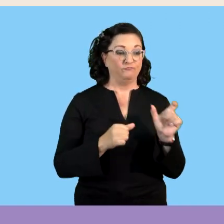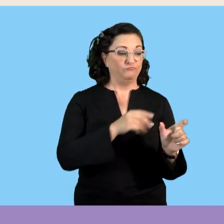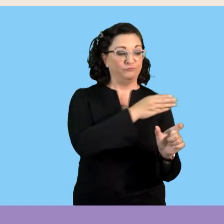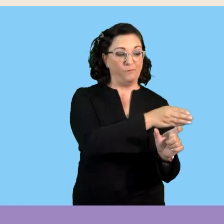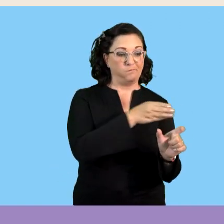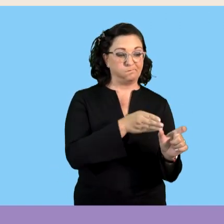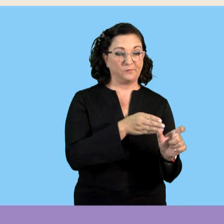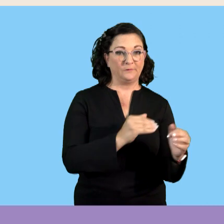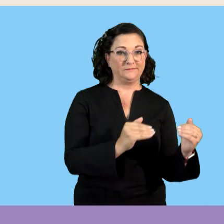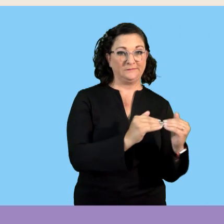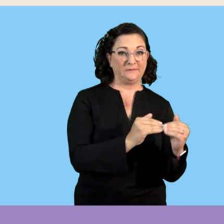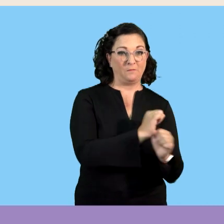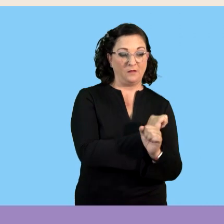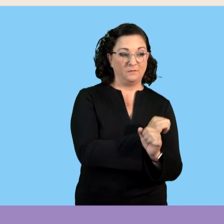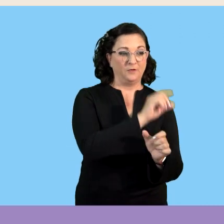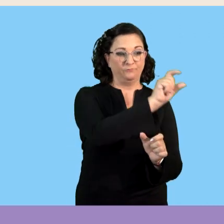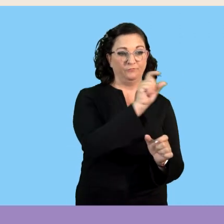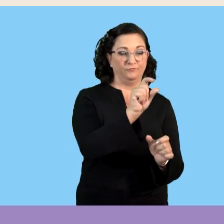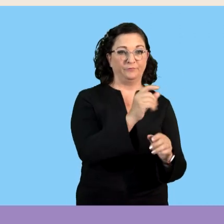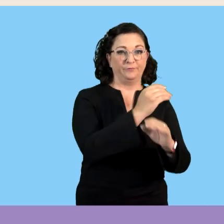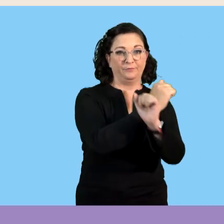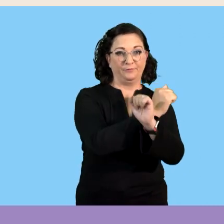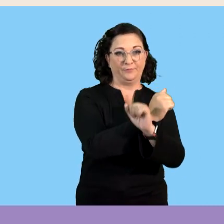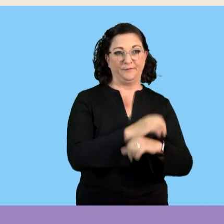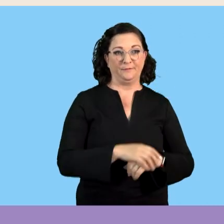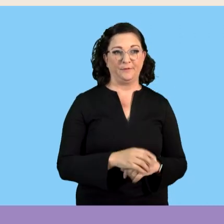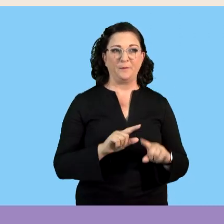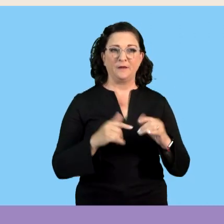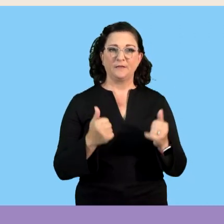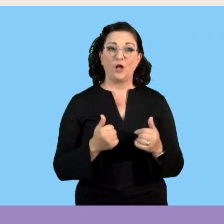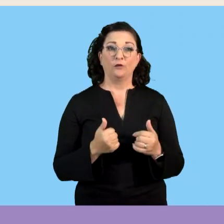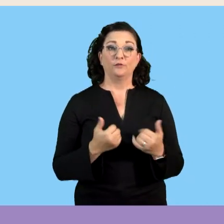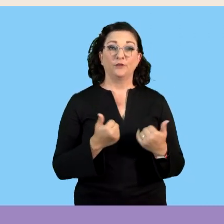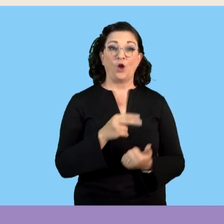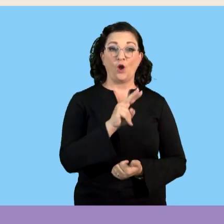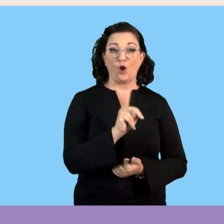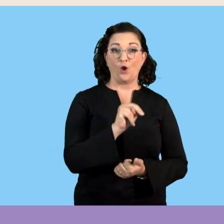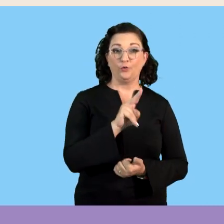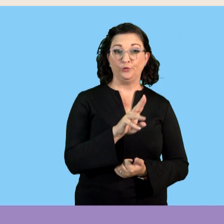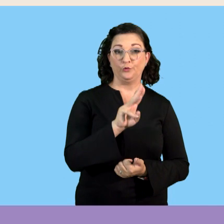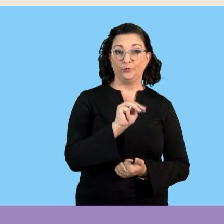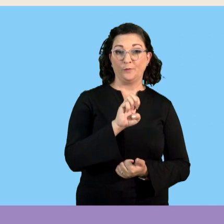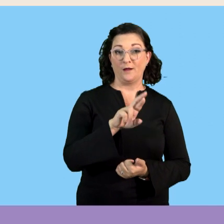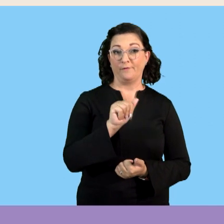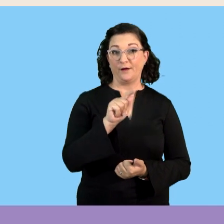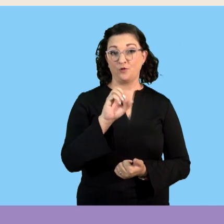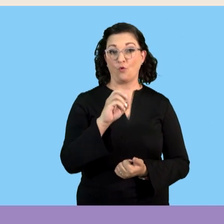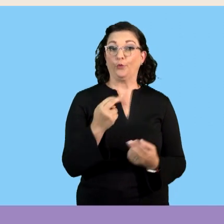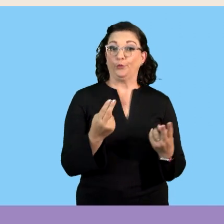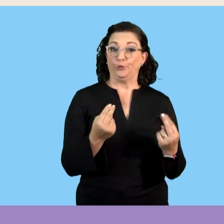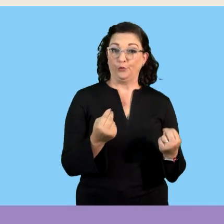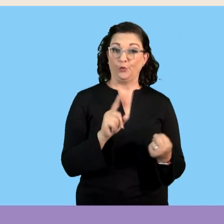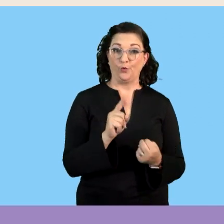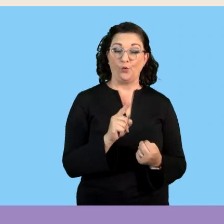denominators together. And 2, the product of the numerators is your new numerator, or the numerator of the